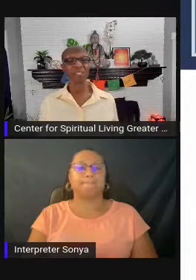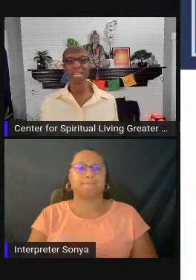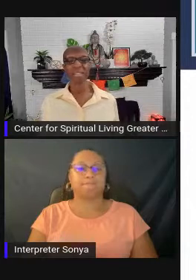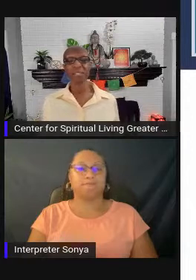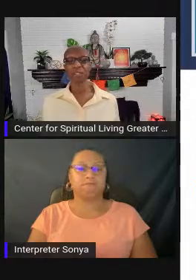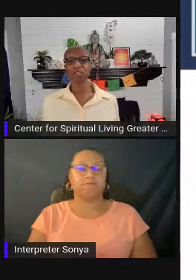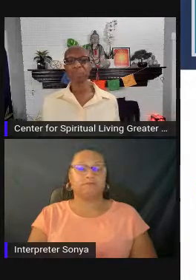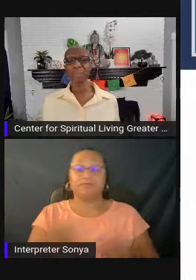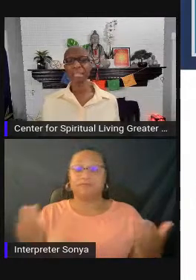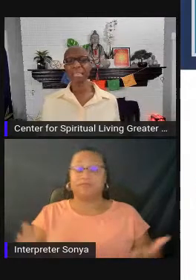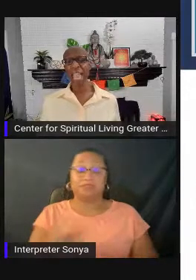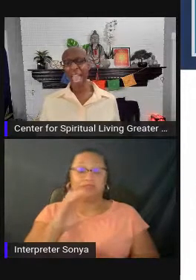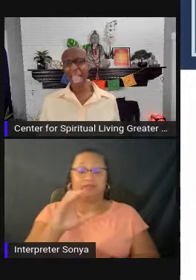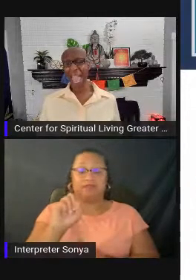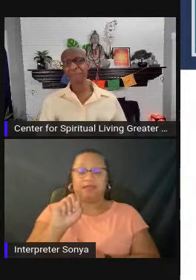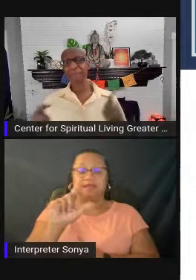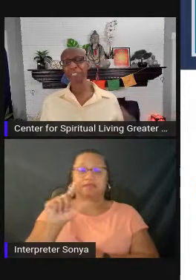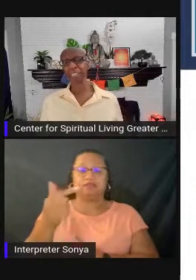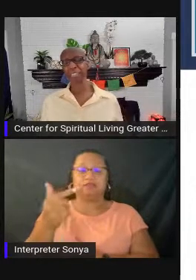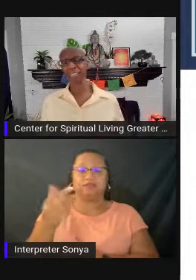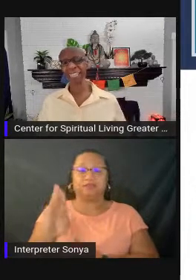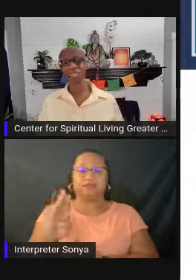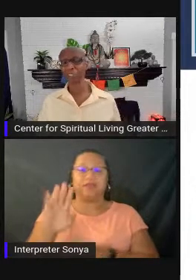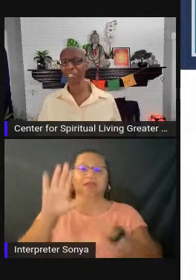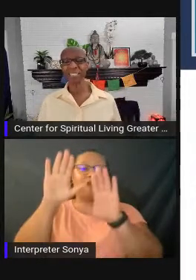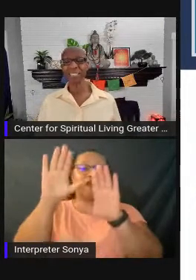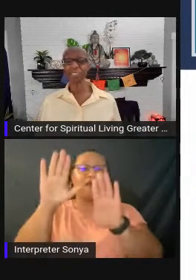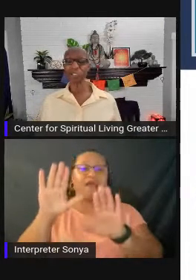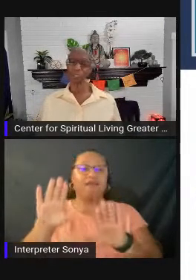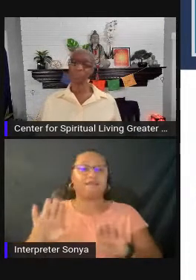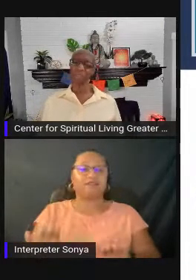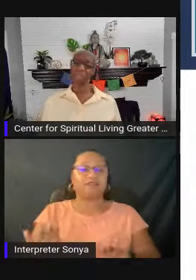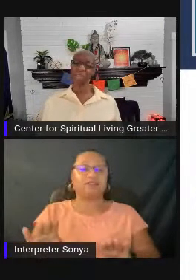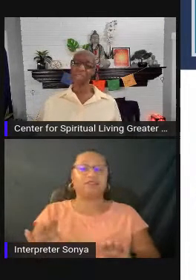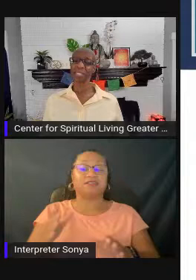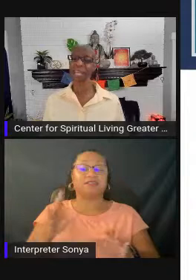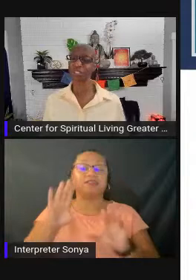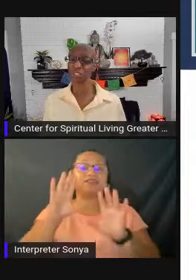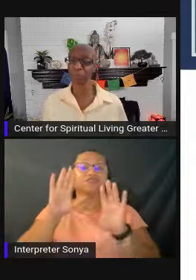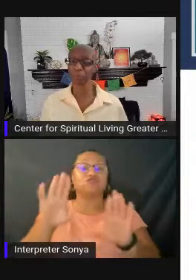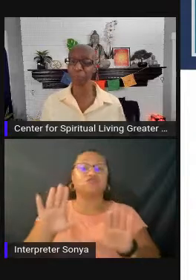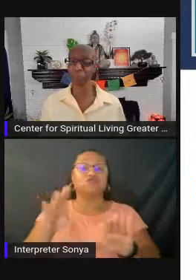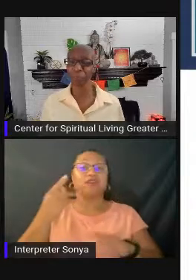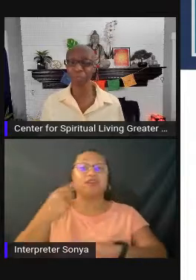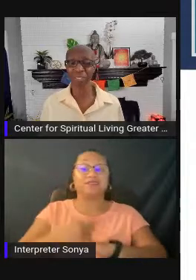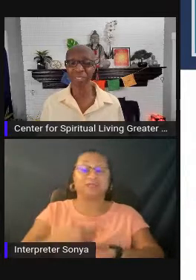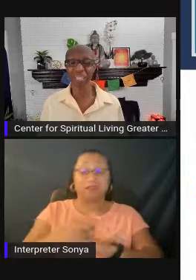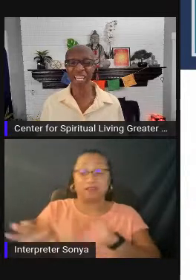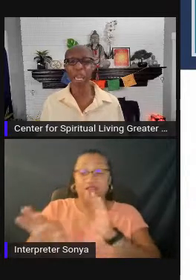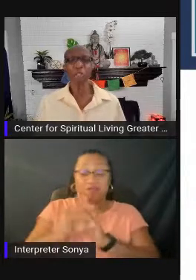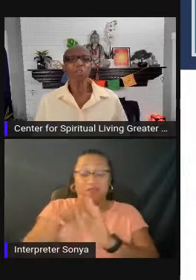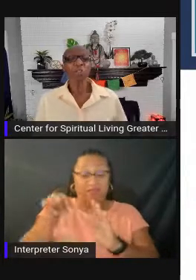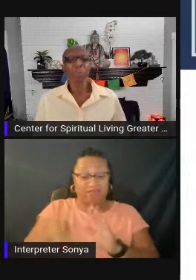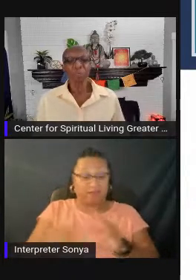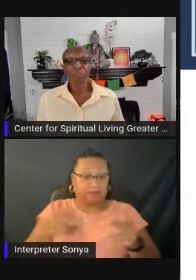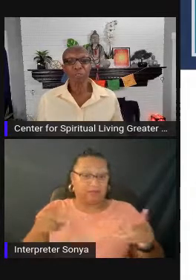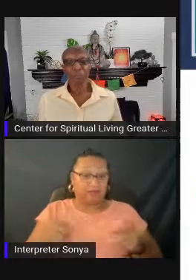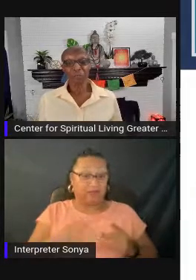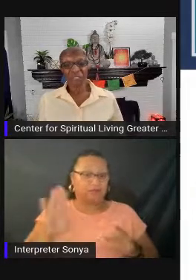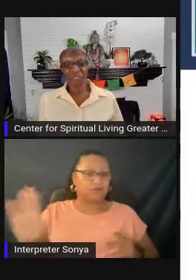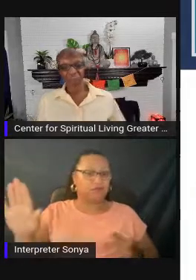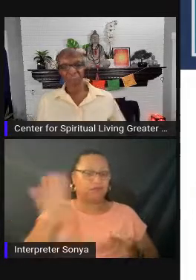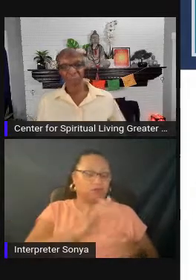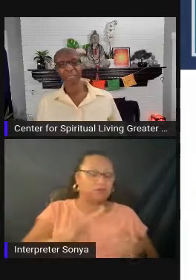At CSLGB, every Sunday is a great day to choose this as your spiritual community, your